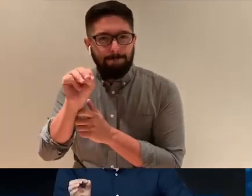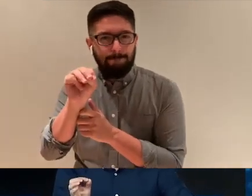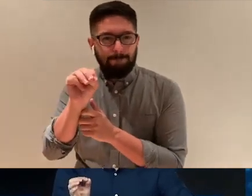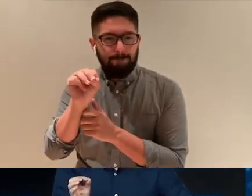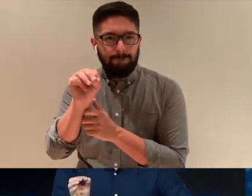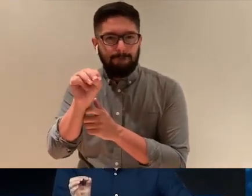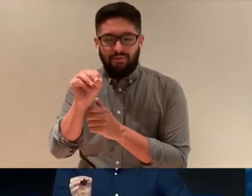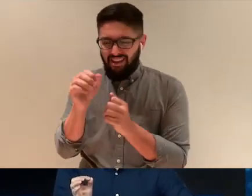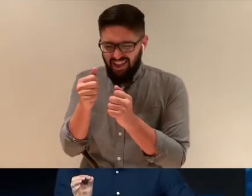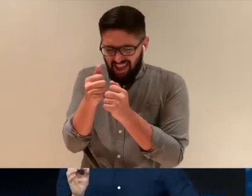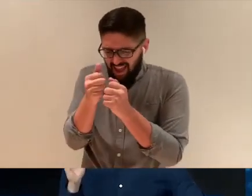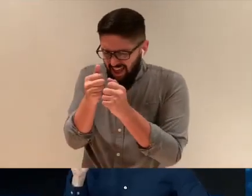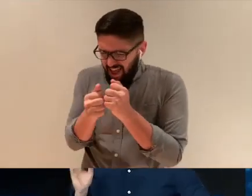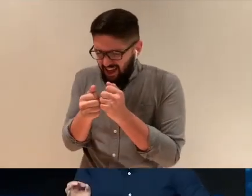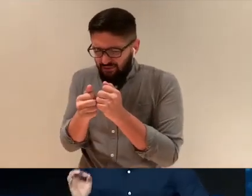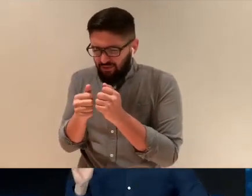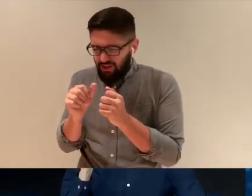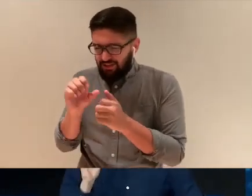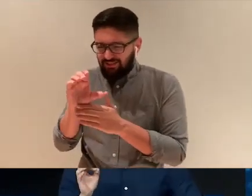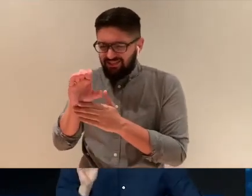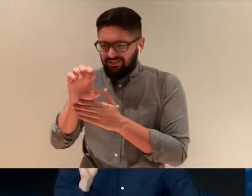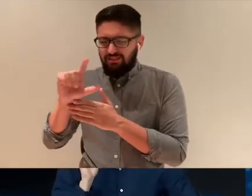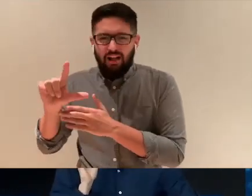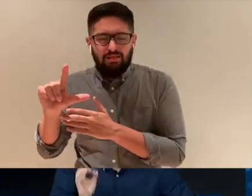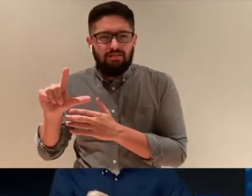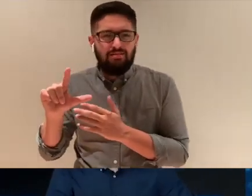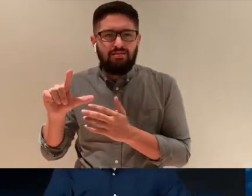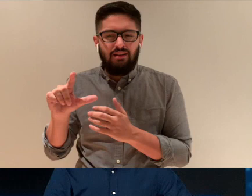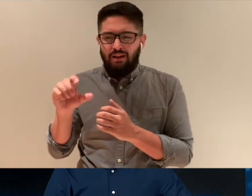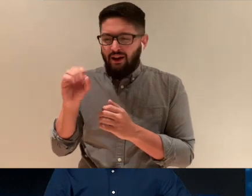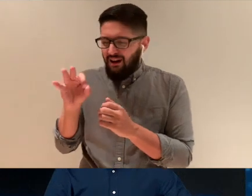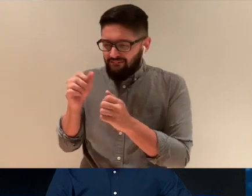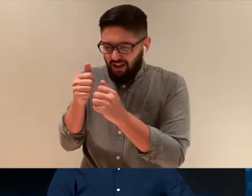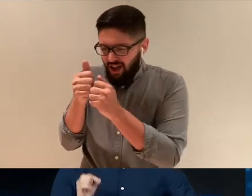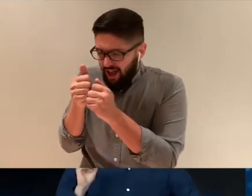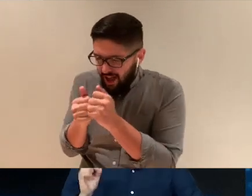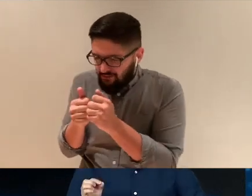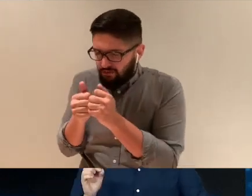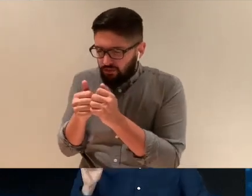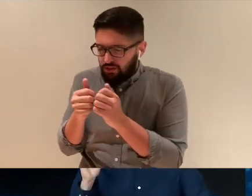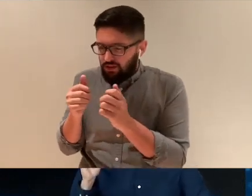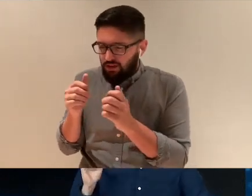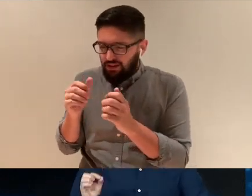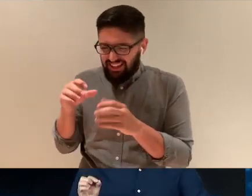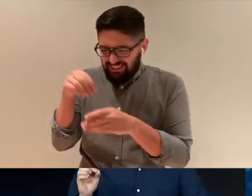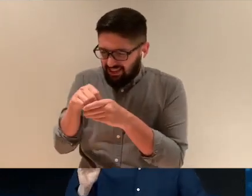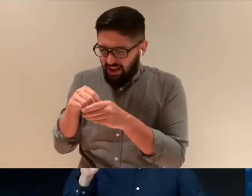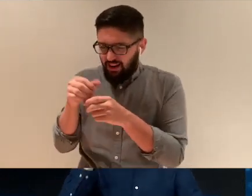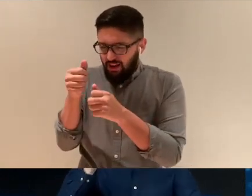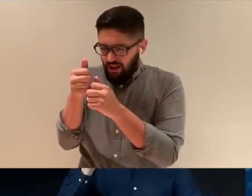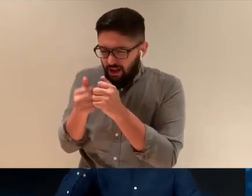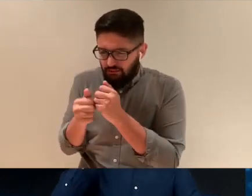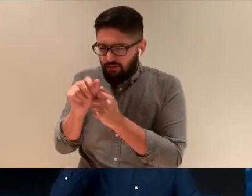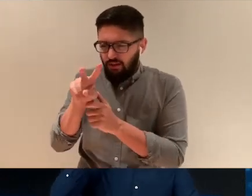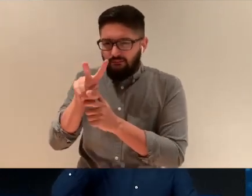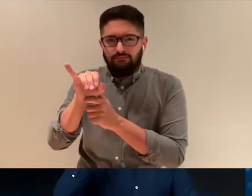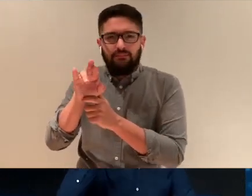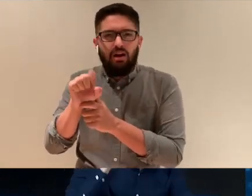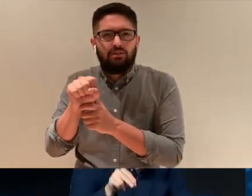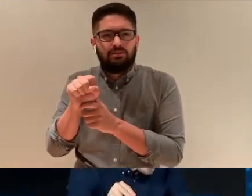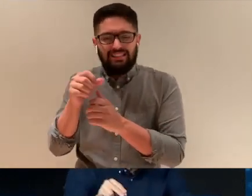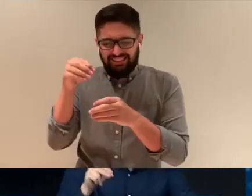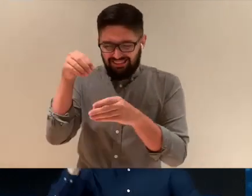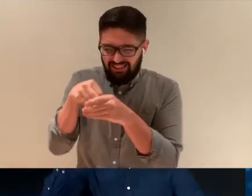atom of every single cell, of every single, inside every